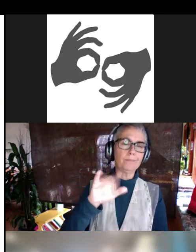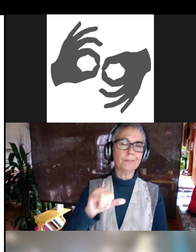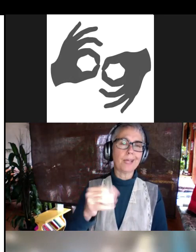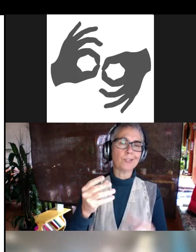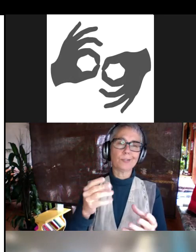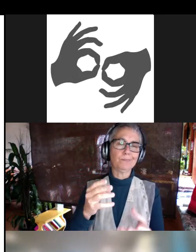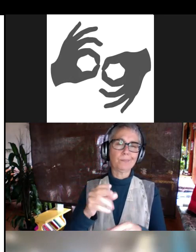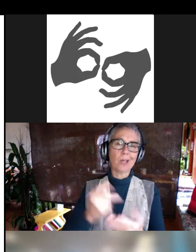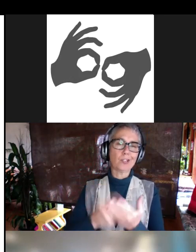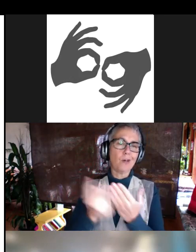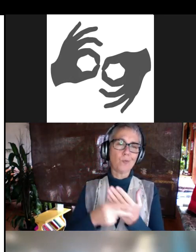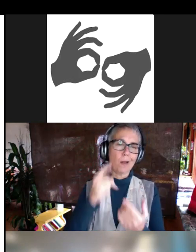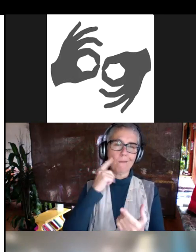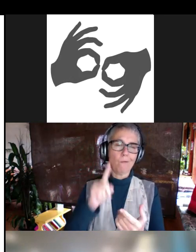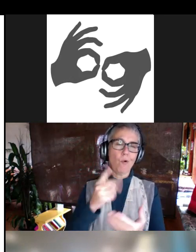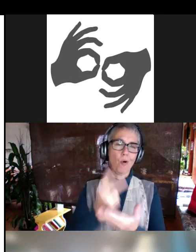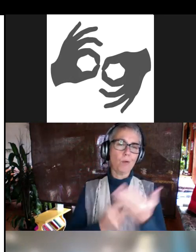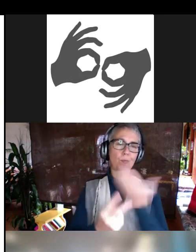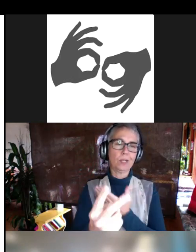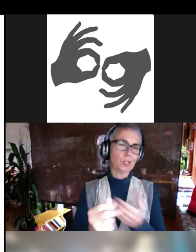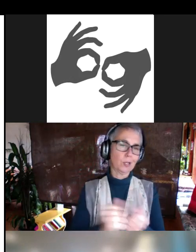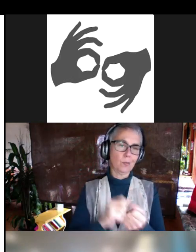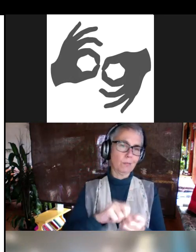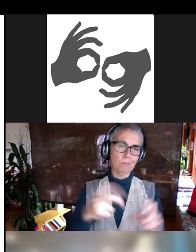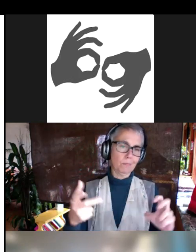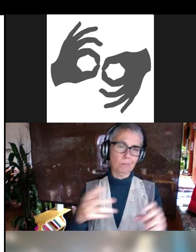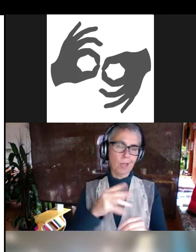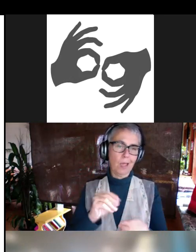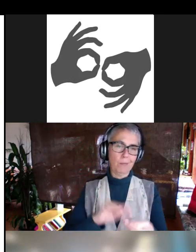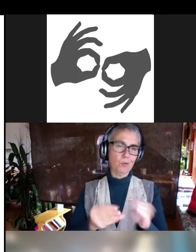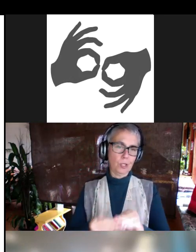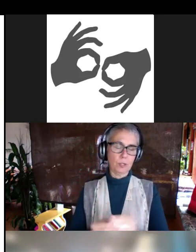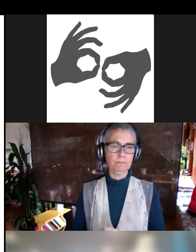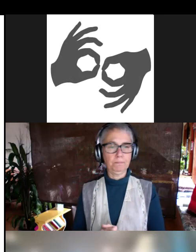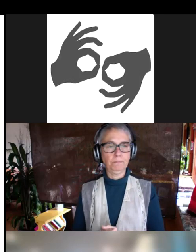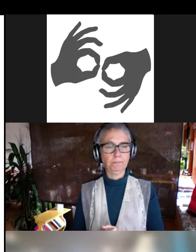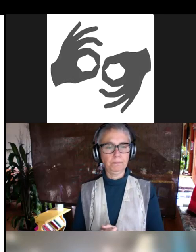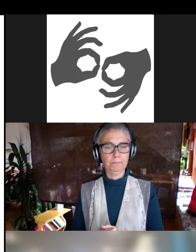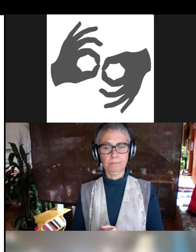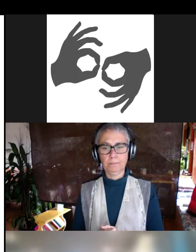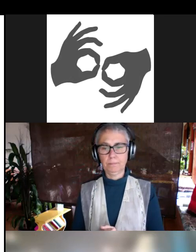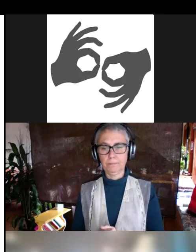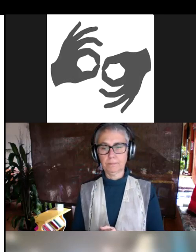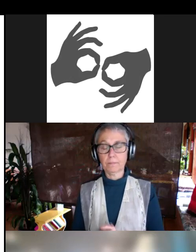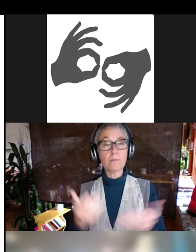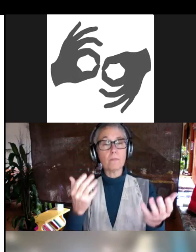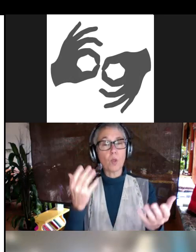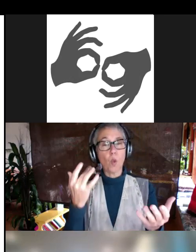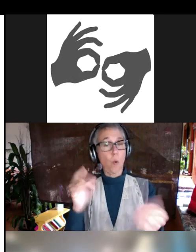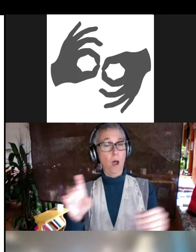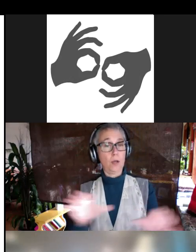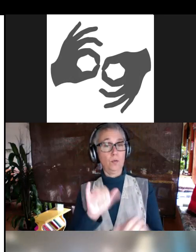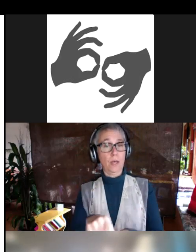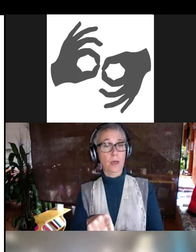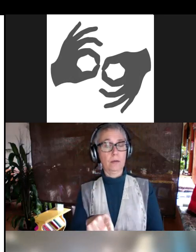in stability, among other things, of proteins upon mutation. All right, so the whole point of doing this, right, is to show that we can